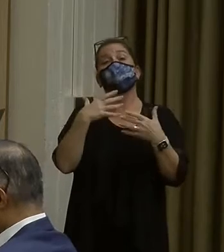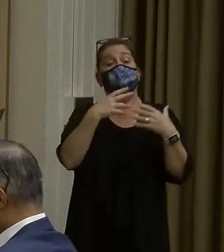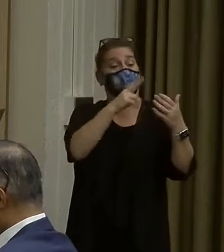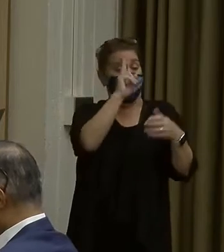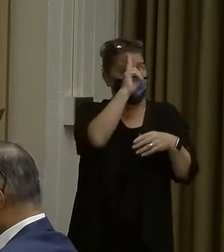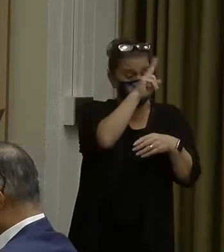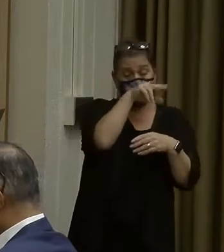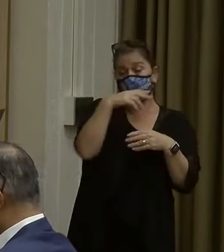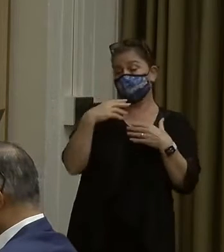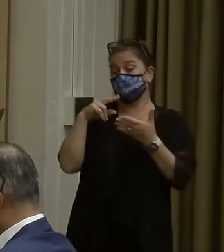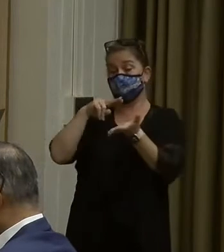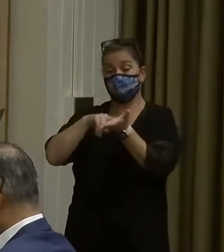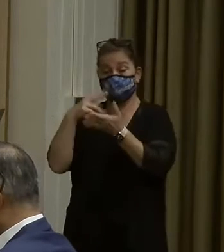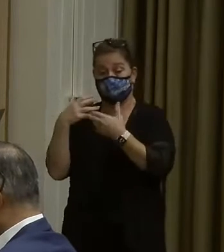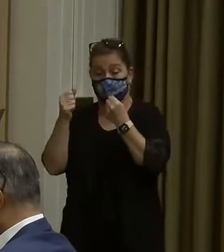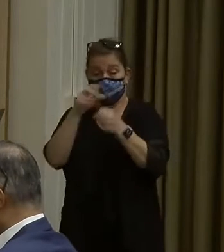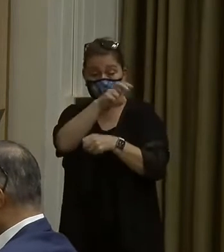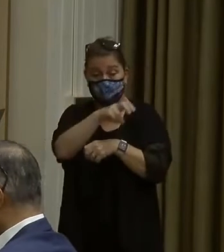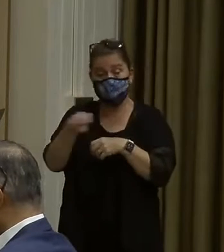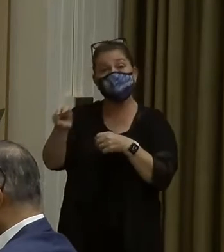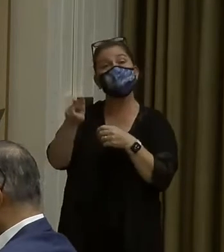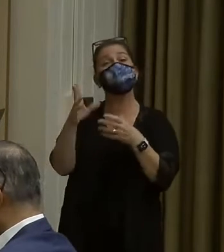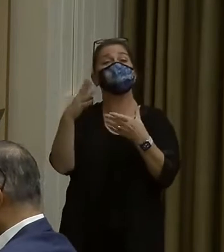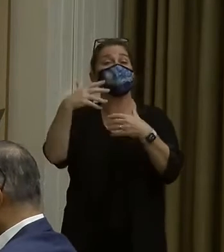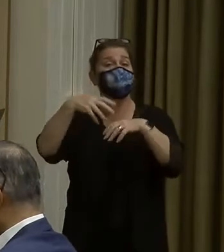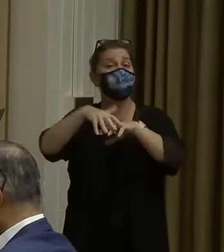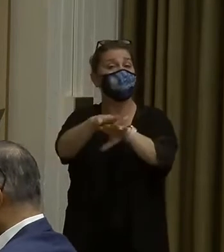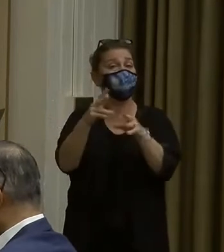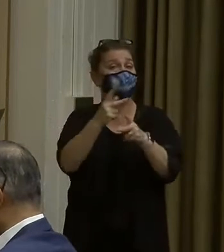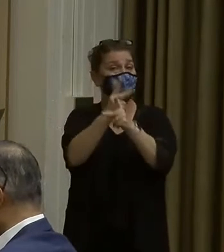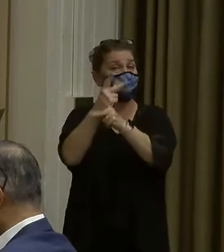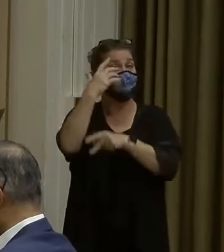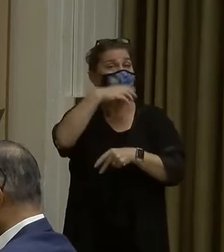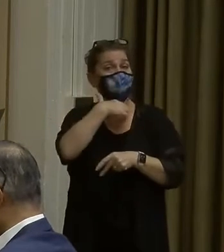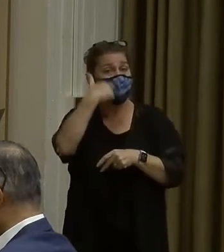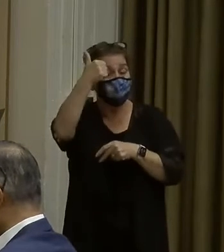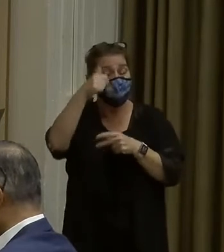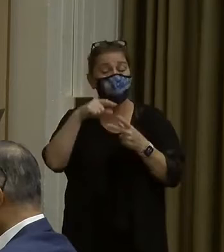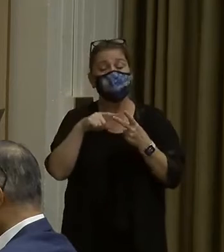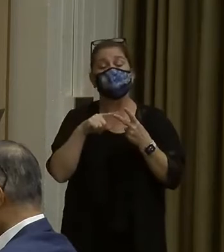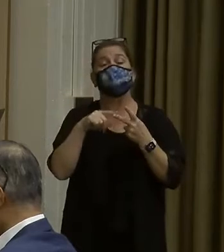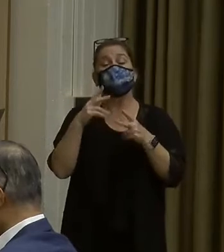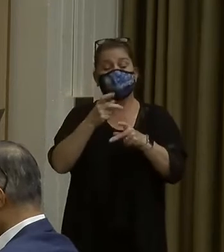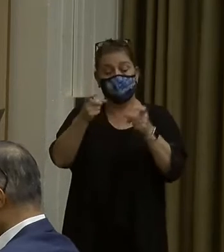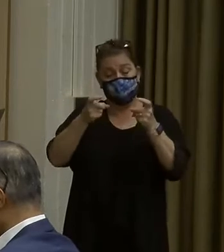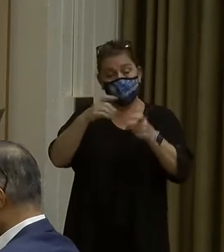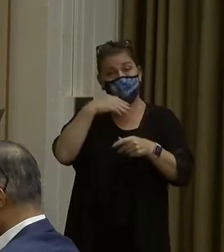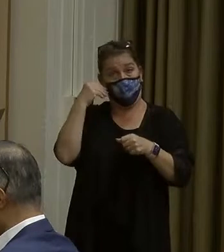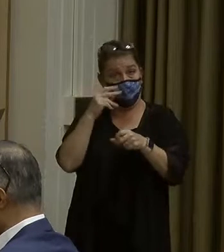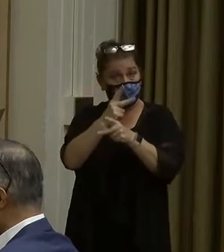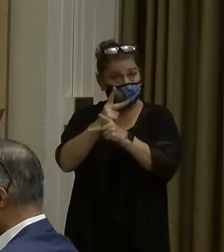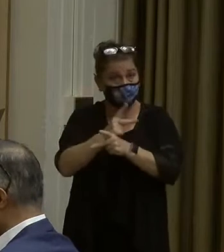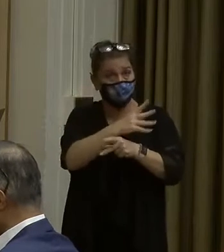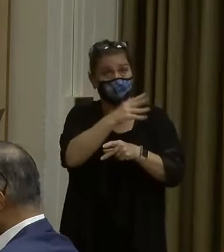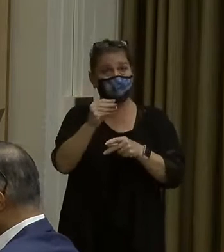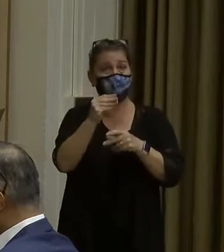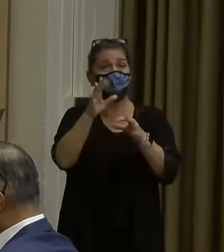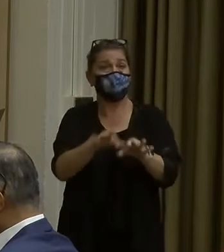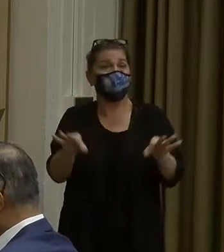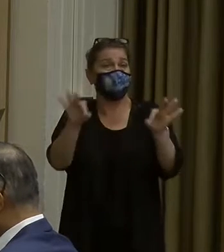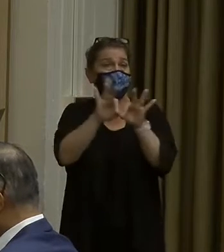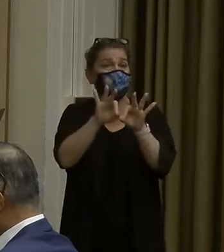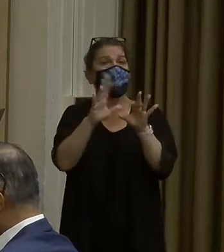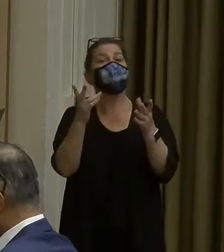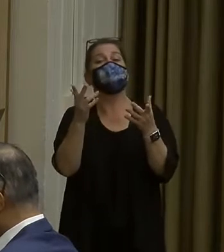transitions, consumer-directed care, integrated care for the elderly, managed home care, and the importance of experiential